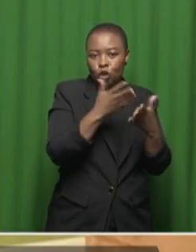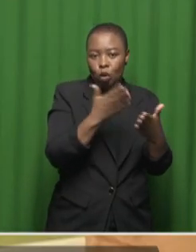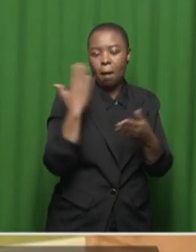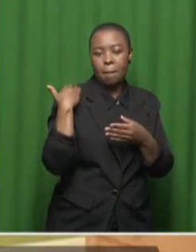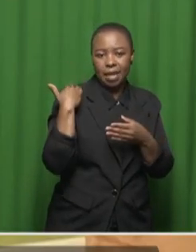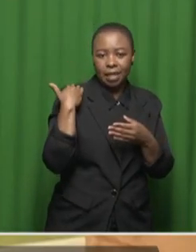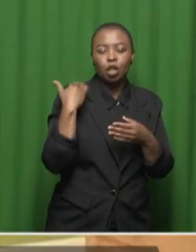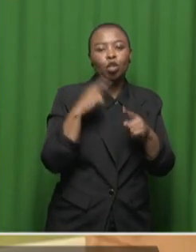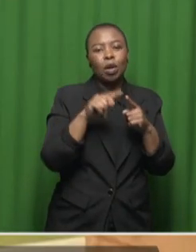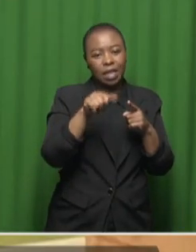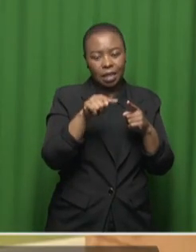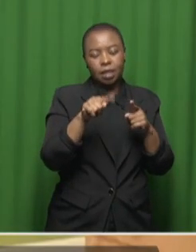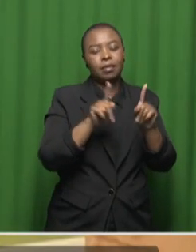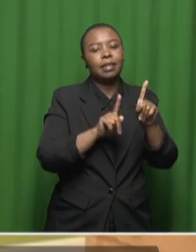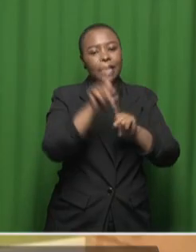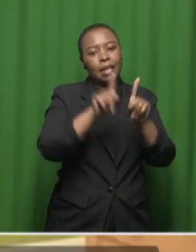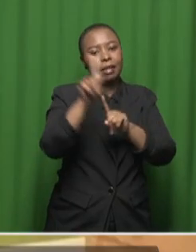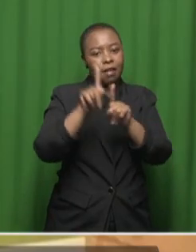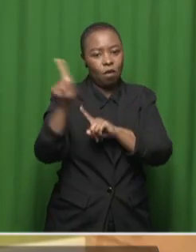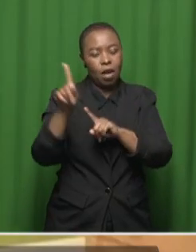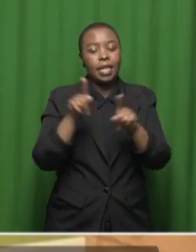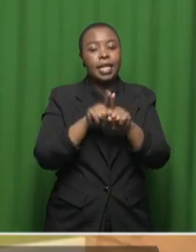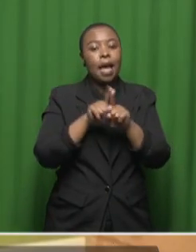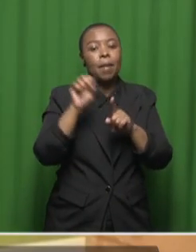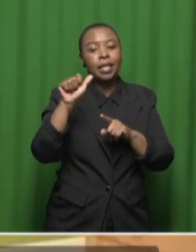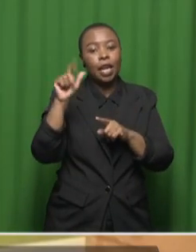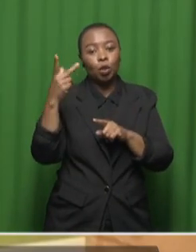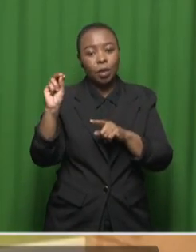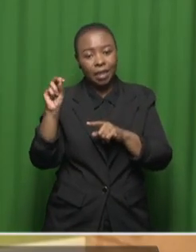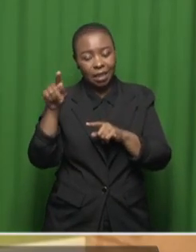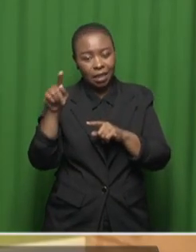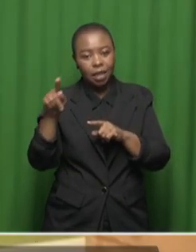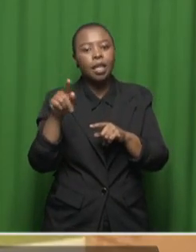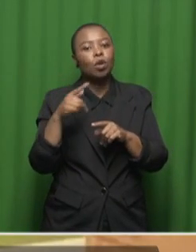worked successfully. We've seen it with SA20 as well, so we really said,